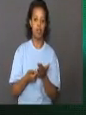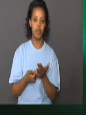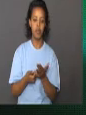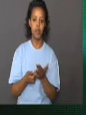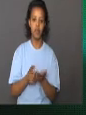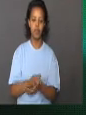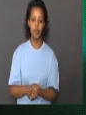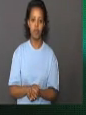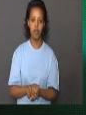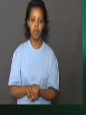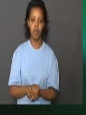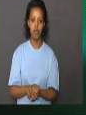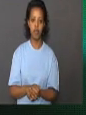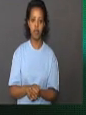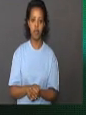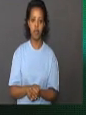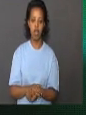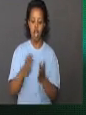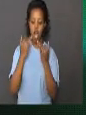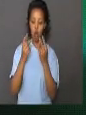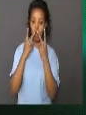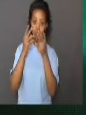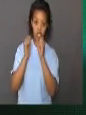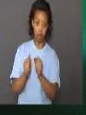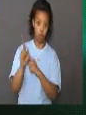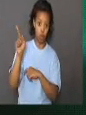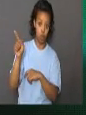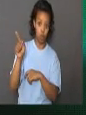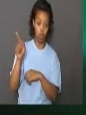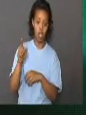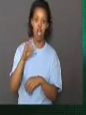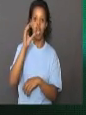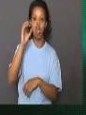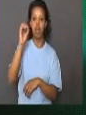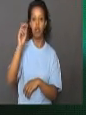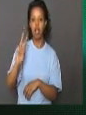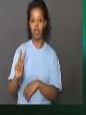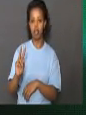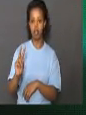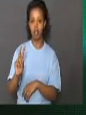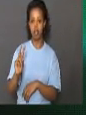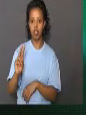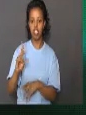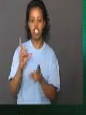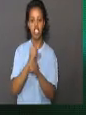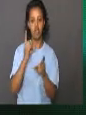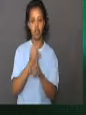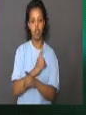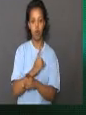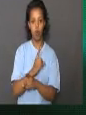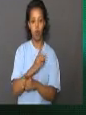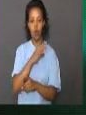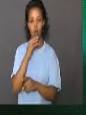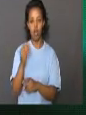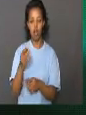dough. As you can see, carbon dioxide forms and makes